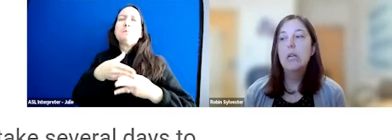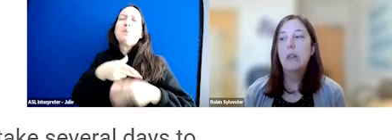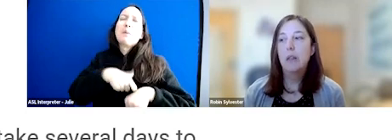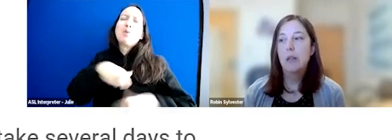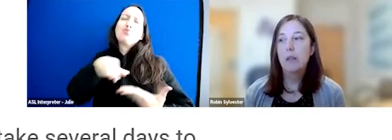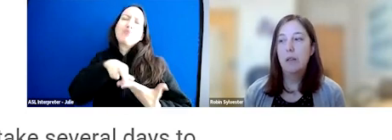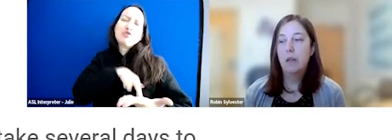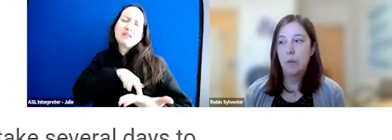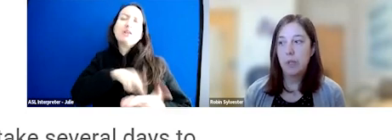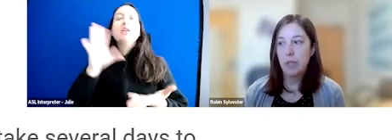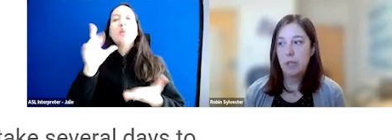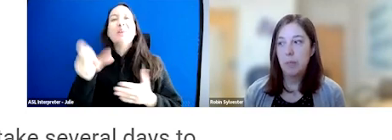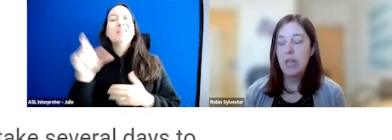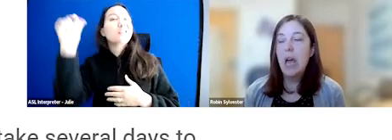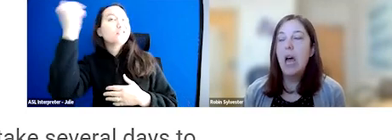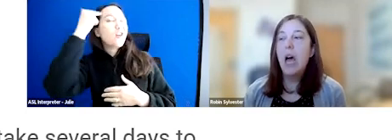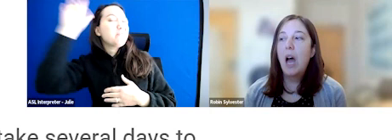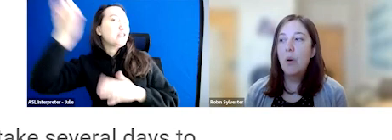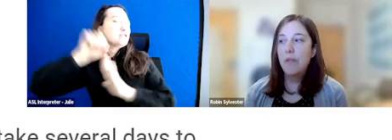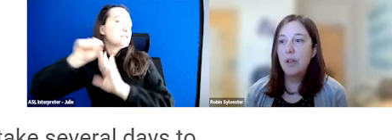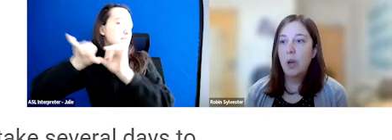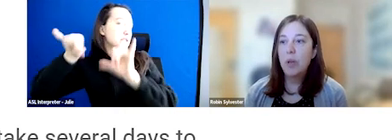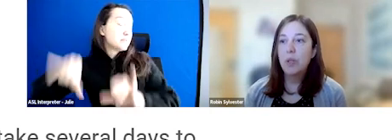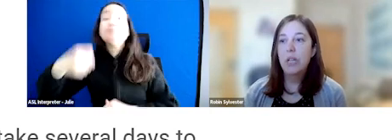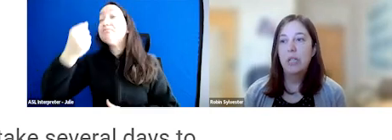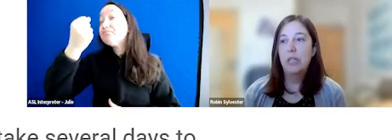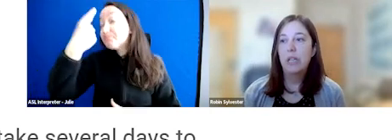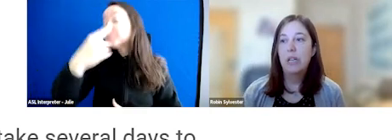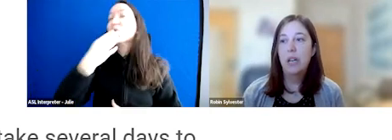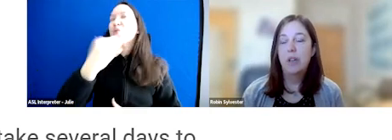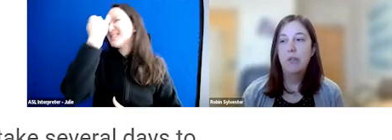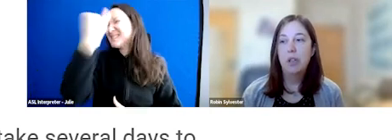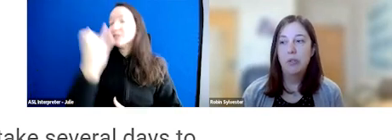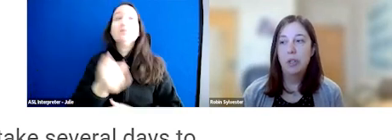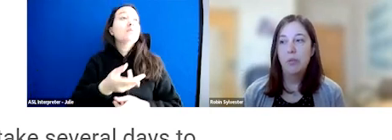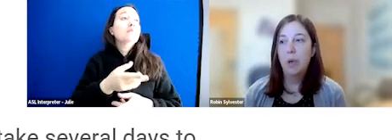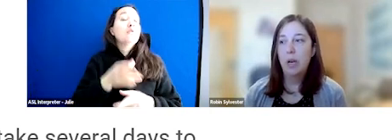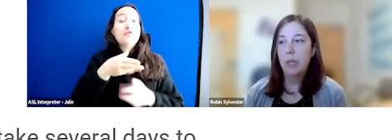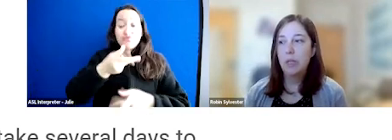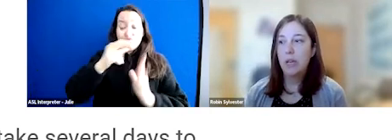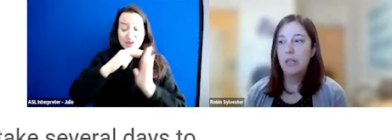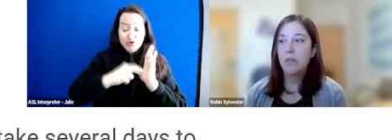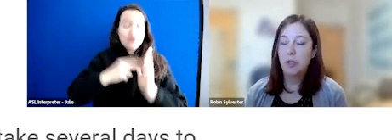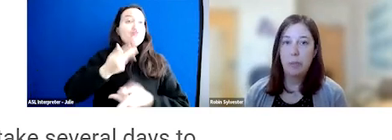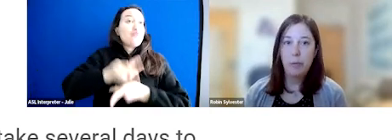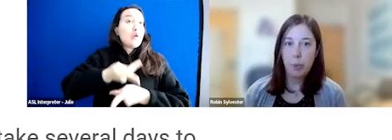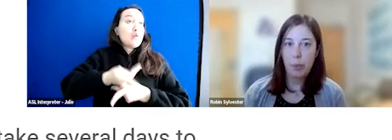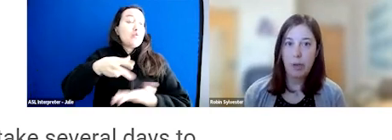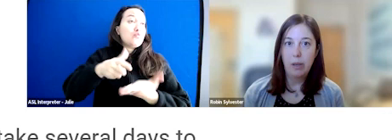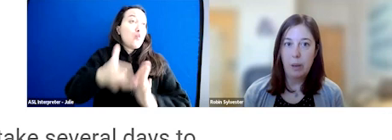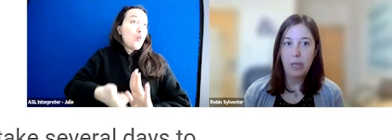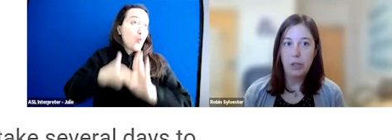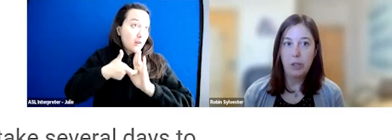registrations than the government systems. However, it's always a good idea to take care of any registration requirements as the first step of